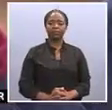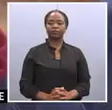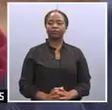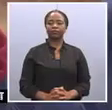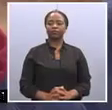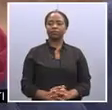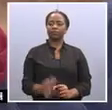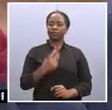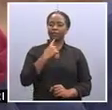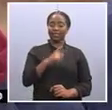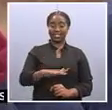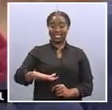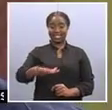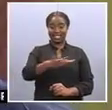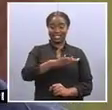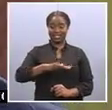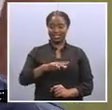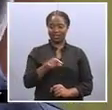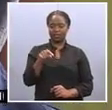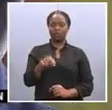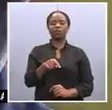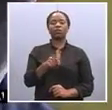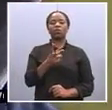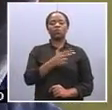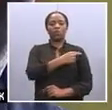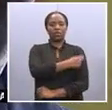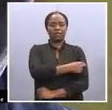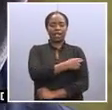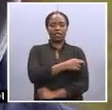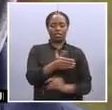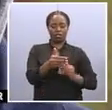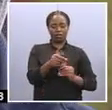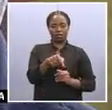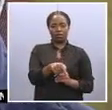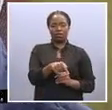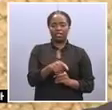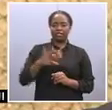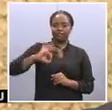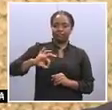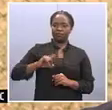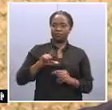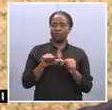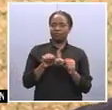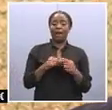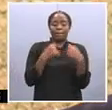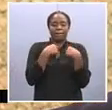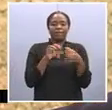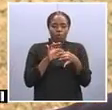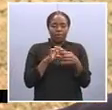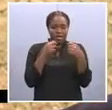their landscaping duty at the Tsapong Hospital despite remaining unpaid. Ke na breadwinner ko